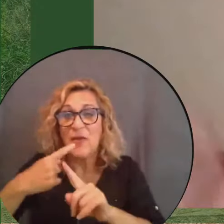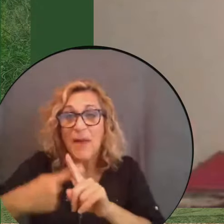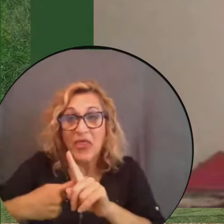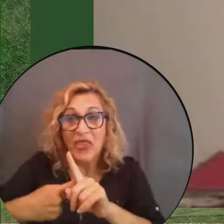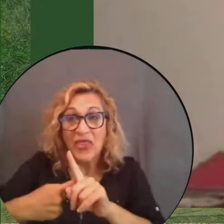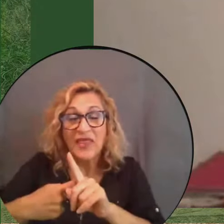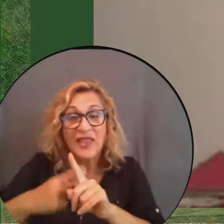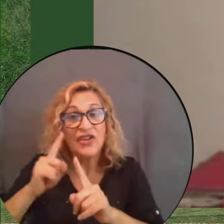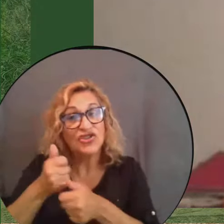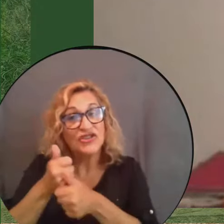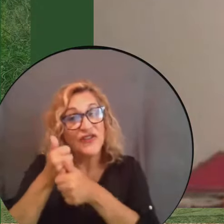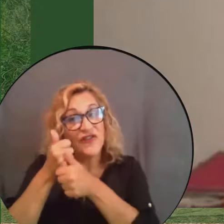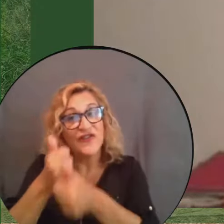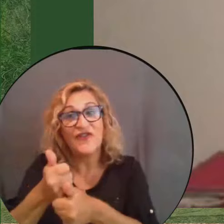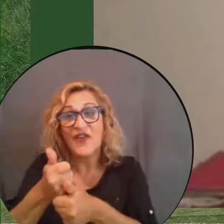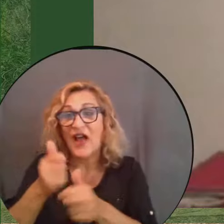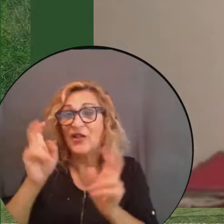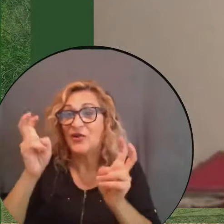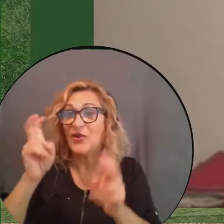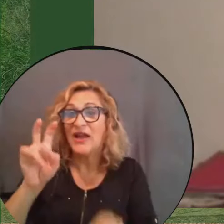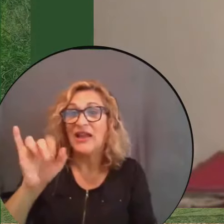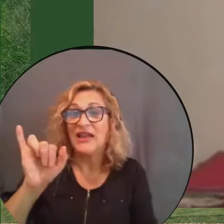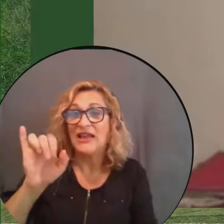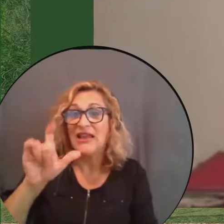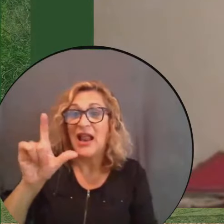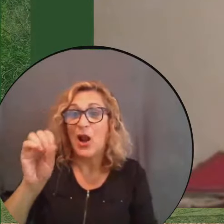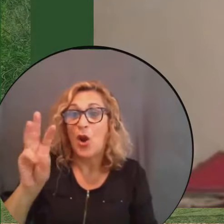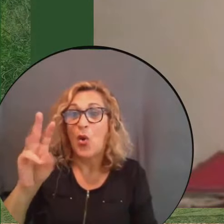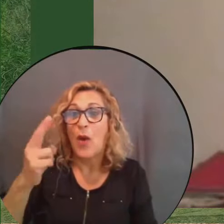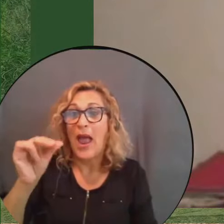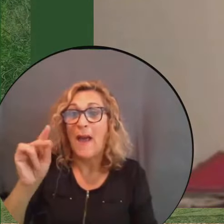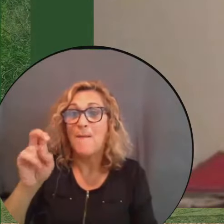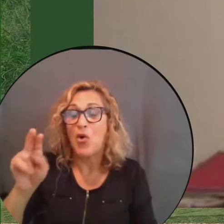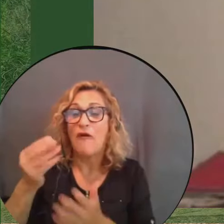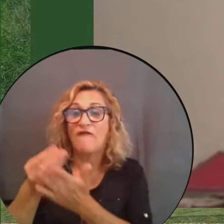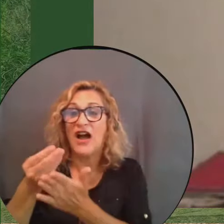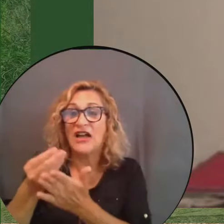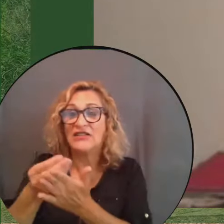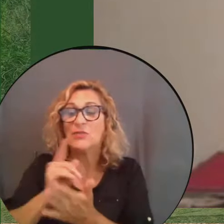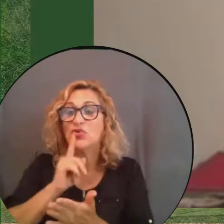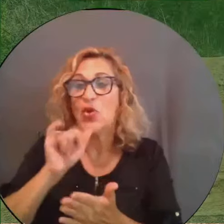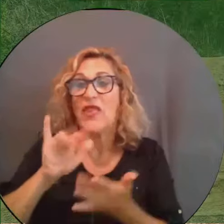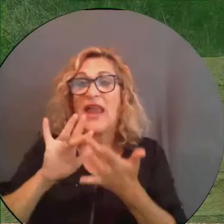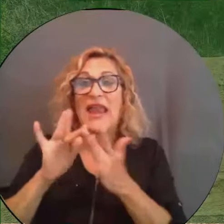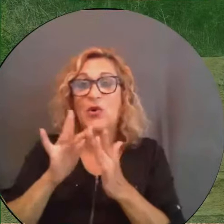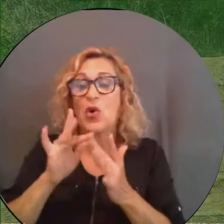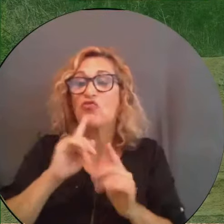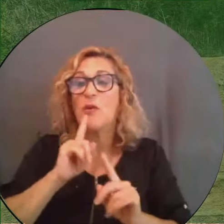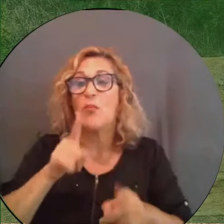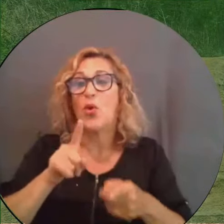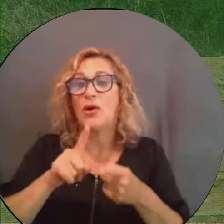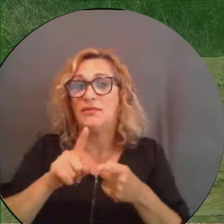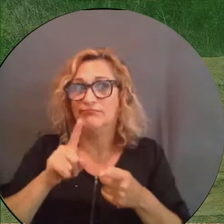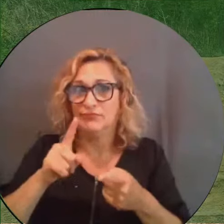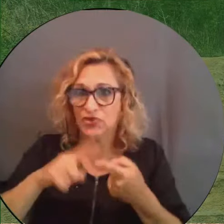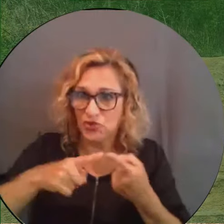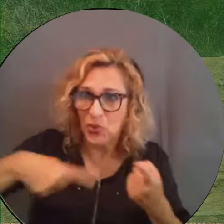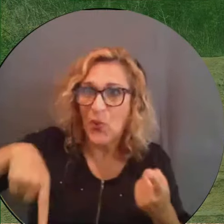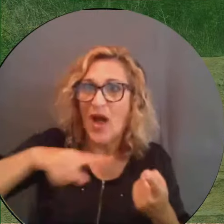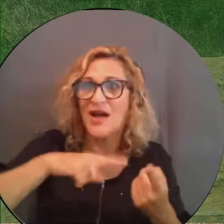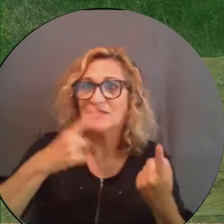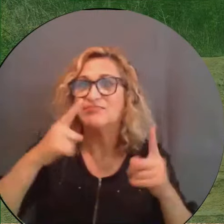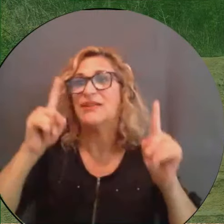just follow Yellowhammer Fund if you want to learn more about that. And I'm sure this network will also report back on any successes we have. And just thank you for inviting us to